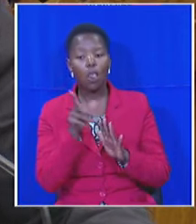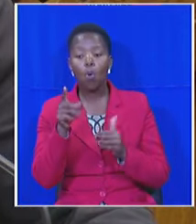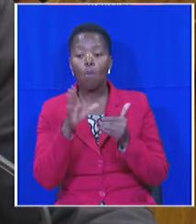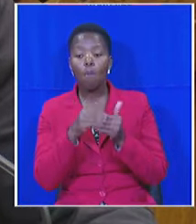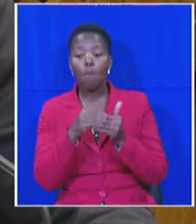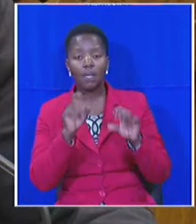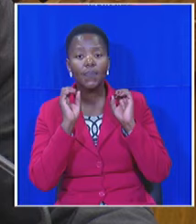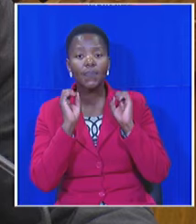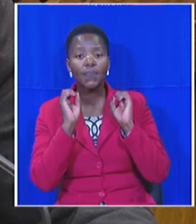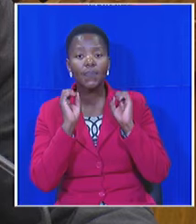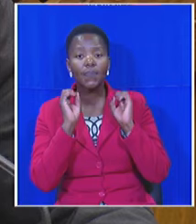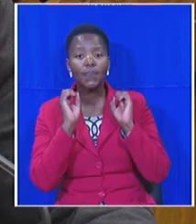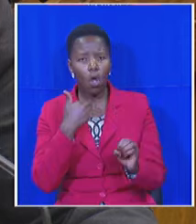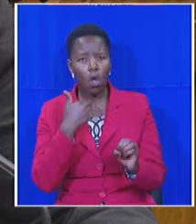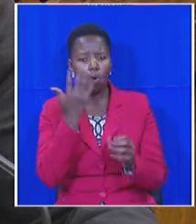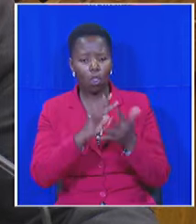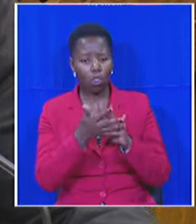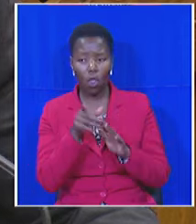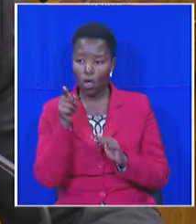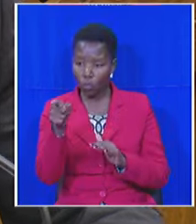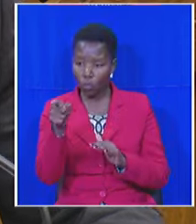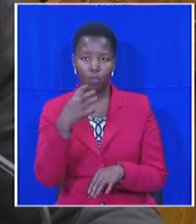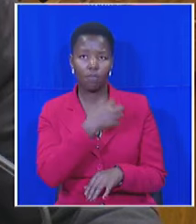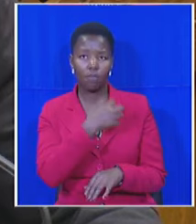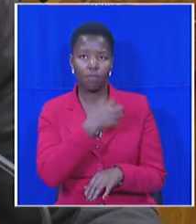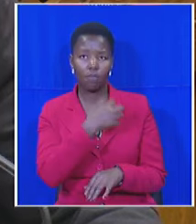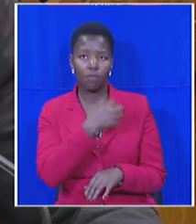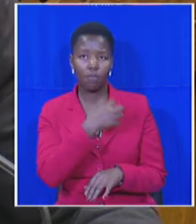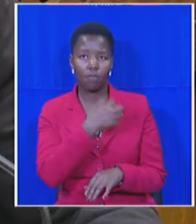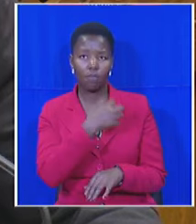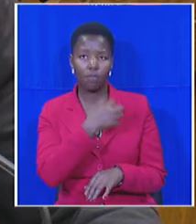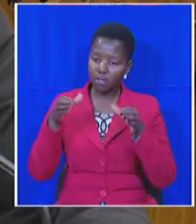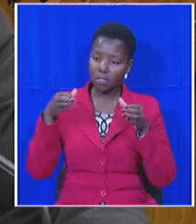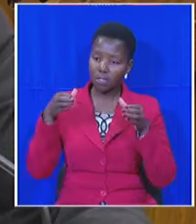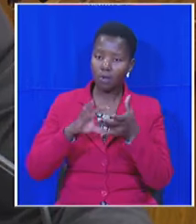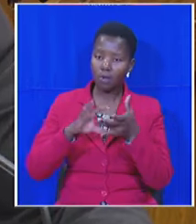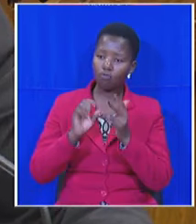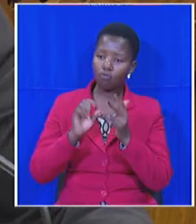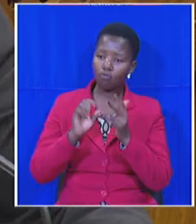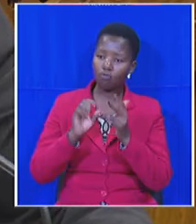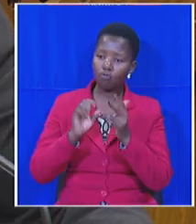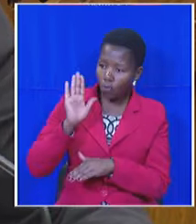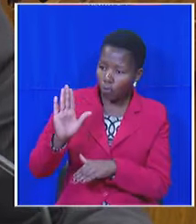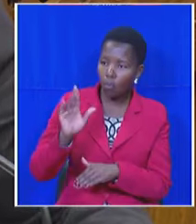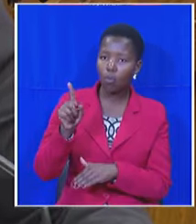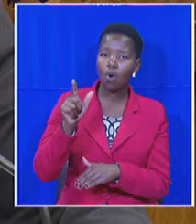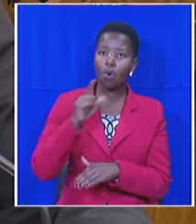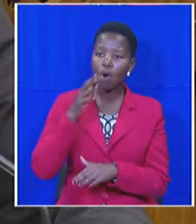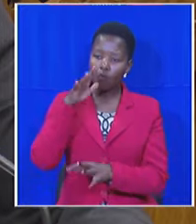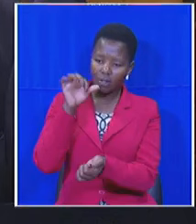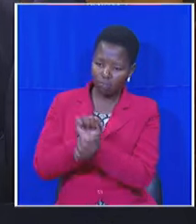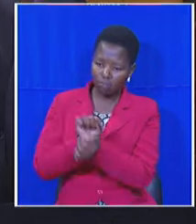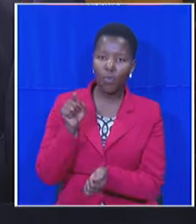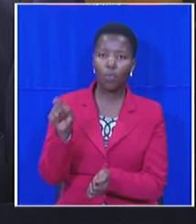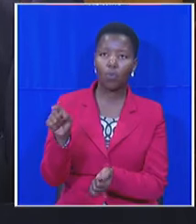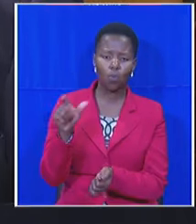We're not the ones trying to sabotage you, Minister. It's your own party that is trying to sabotage you by having you arrested.